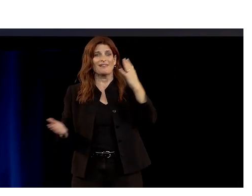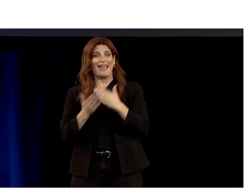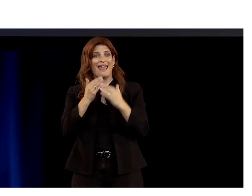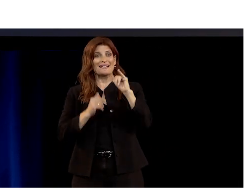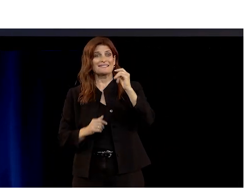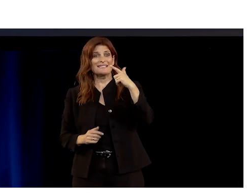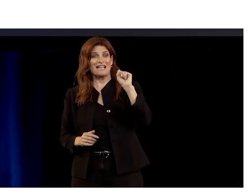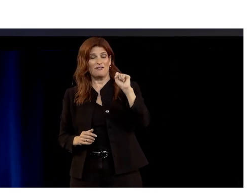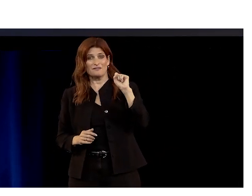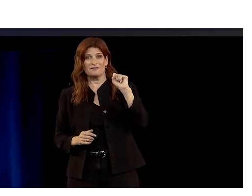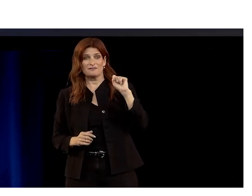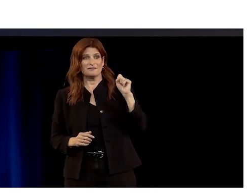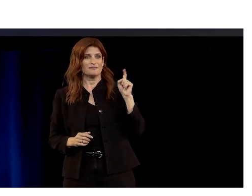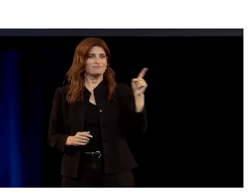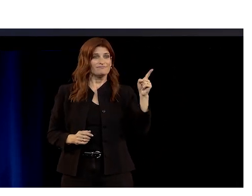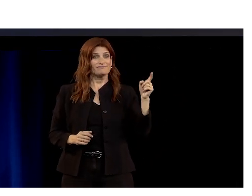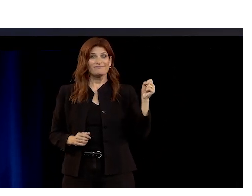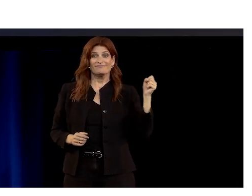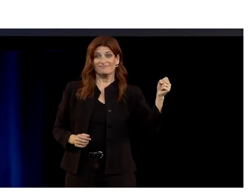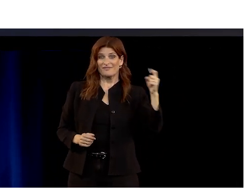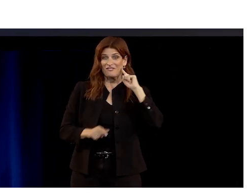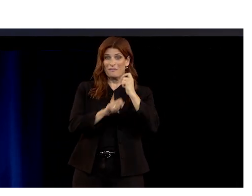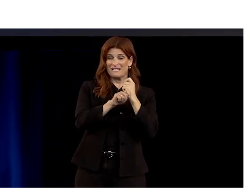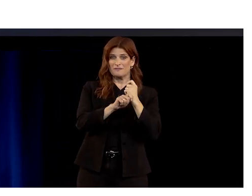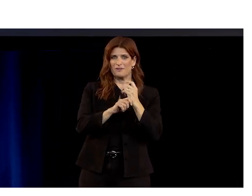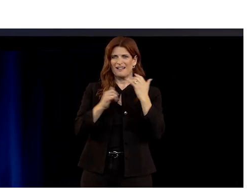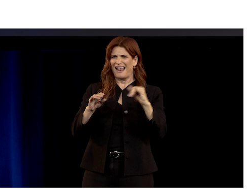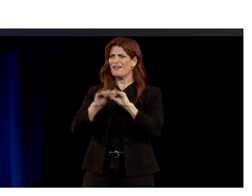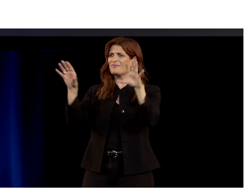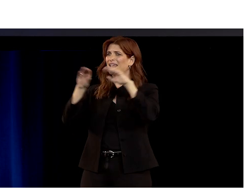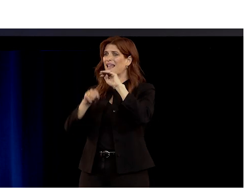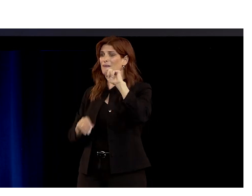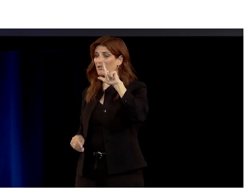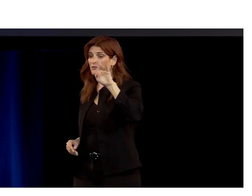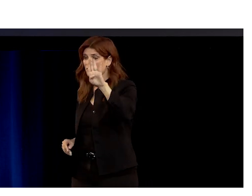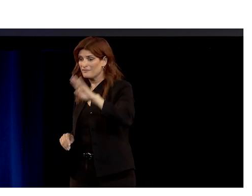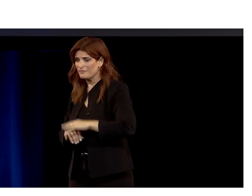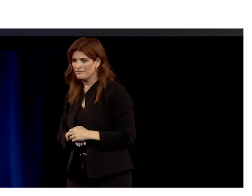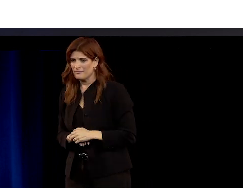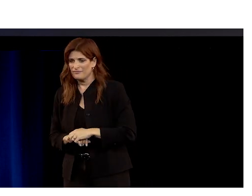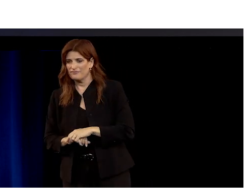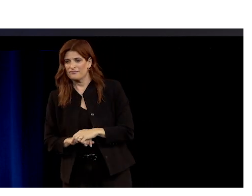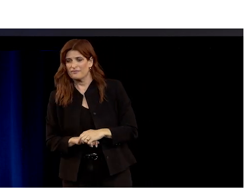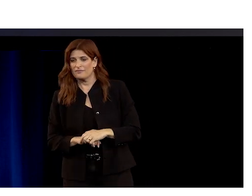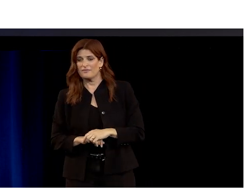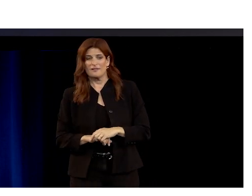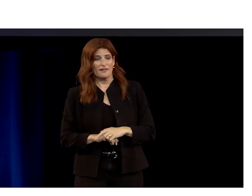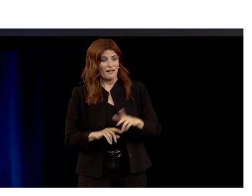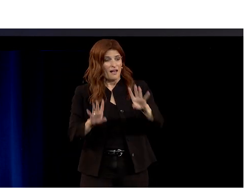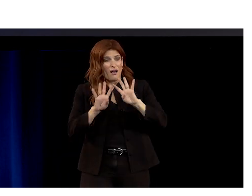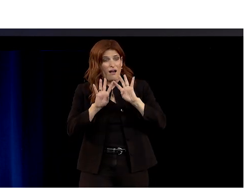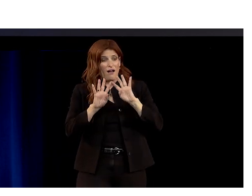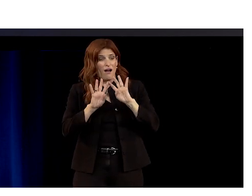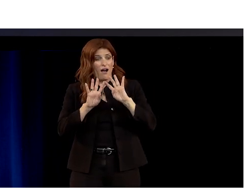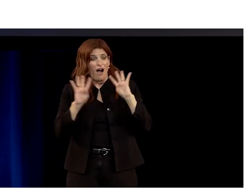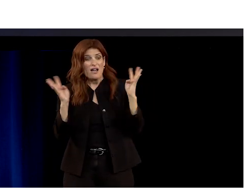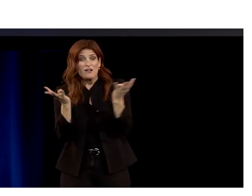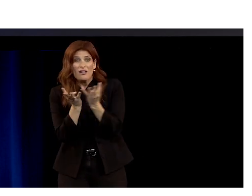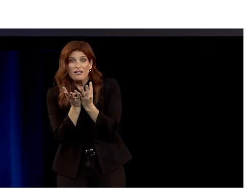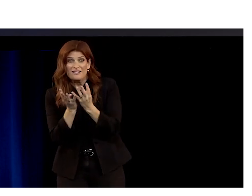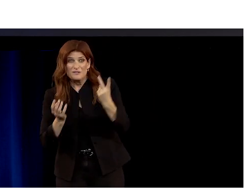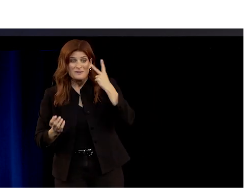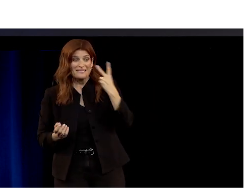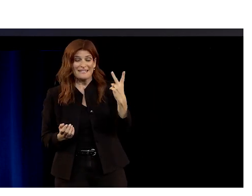Hoy pioneered hand signals in the game, which we use in Major League Baseball today. The